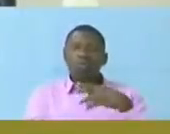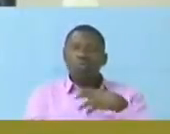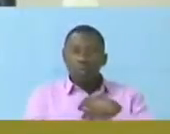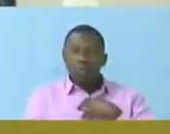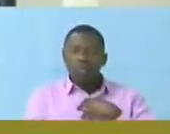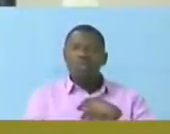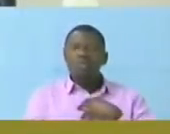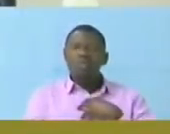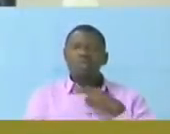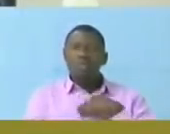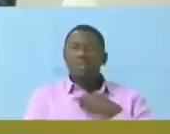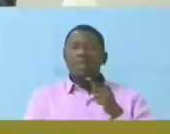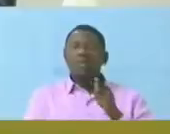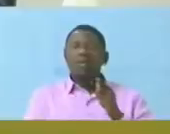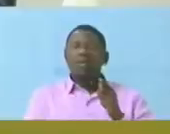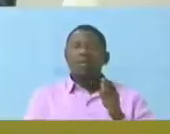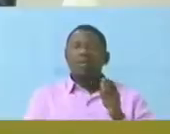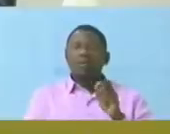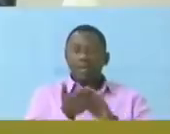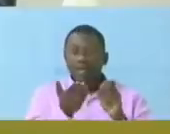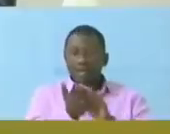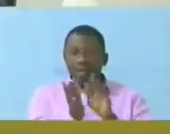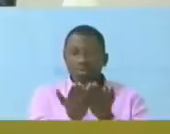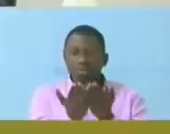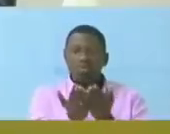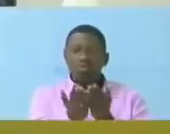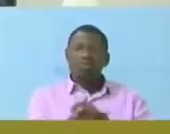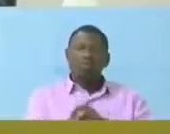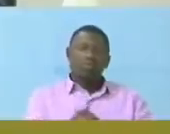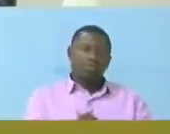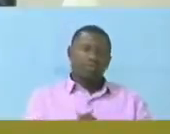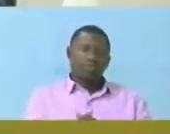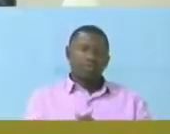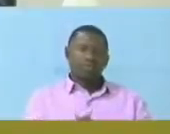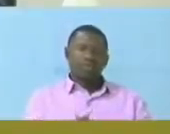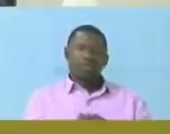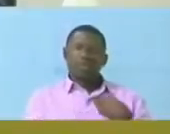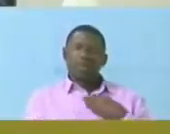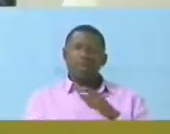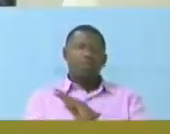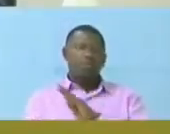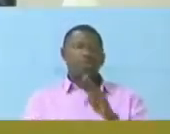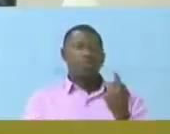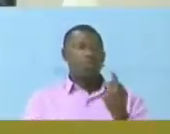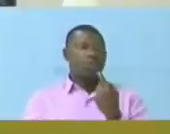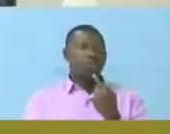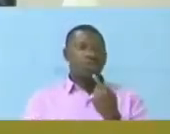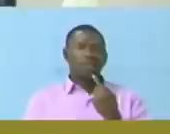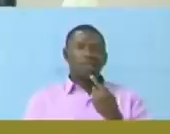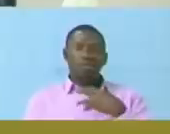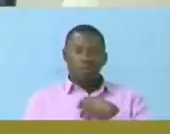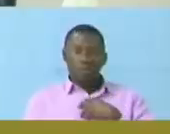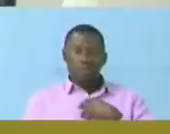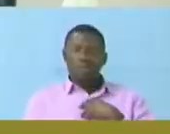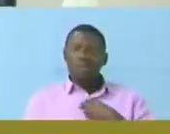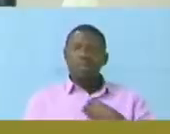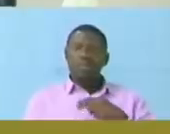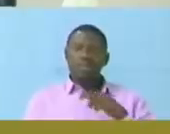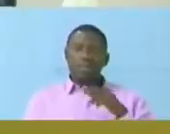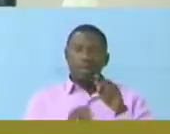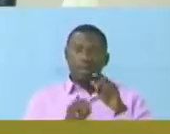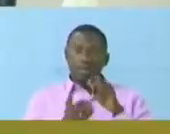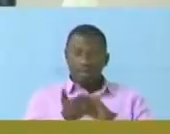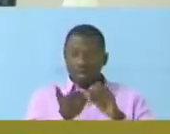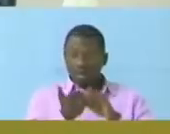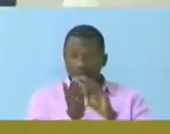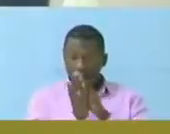al pale diary njimfam kani I did not only request for the diary, I request for an investigation report on the matter. Man diary ni